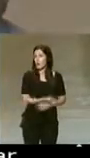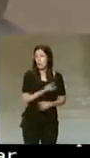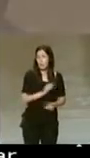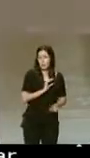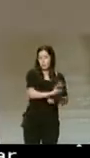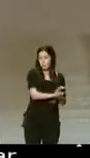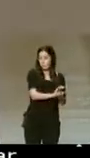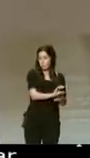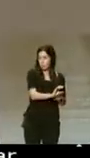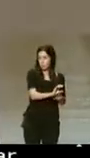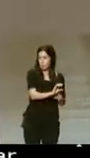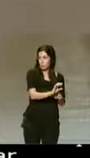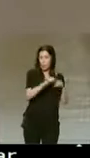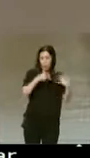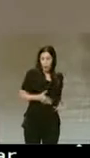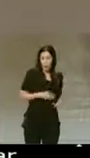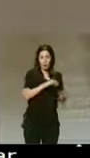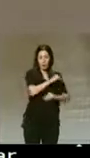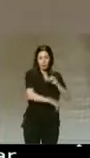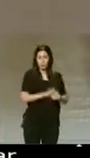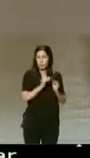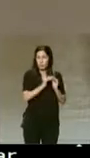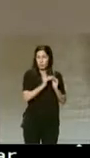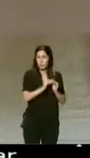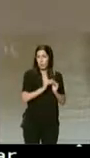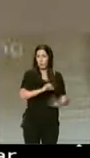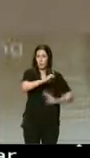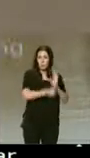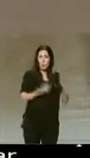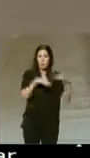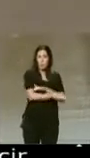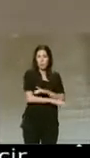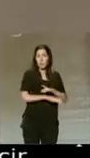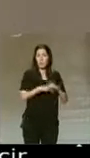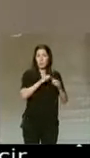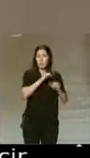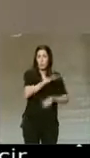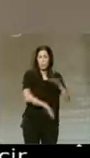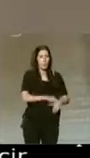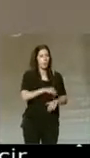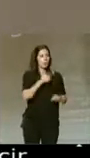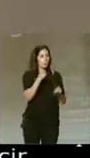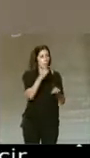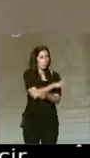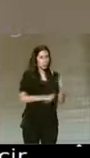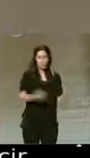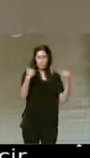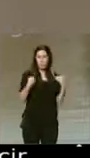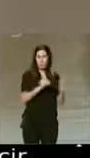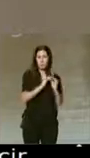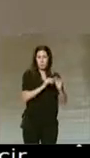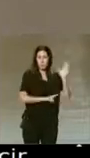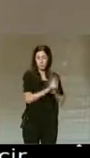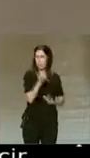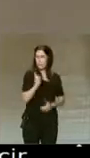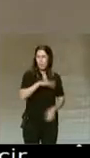And investing in saying, okay, I'm going to develop one accessibility